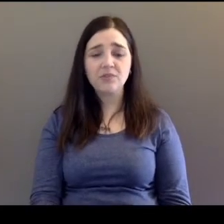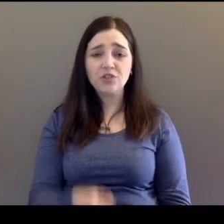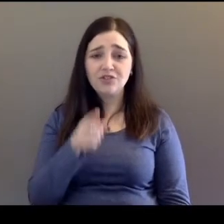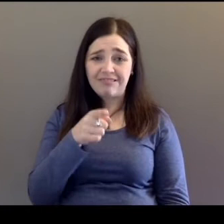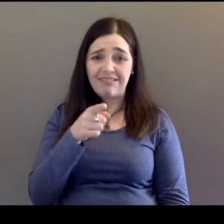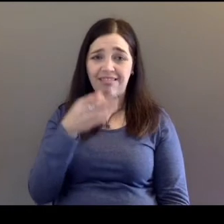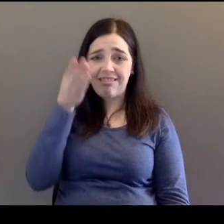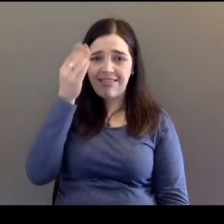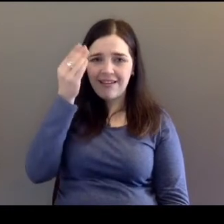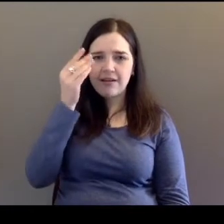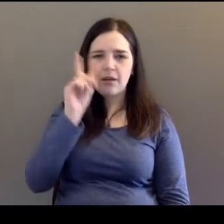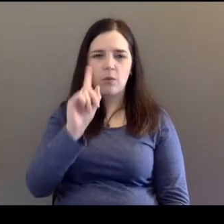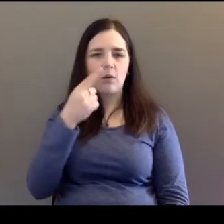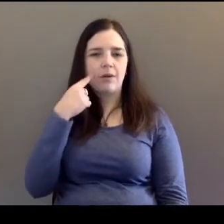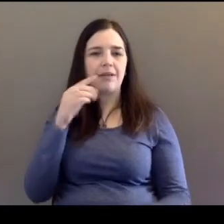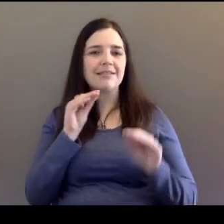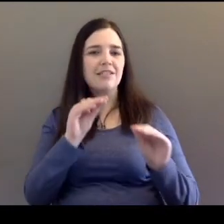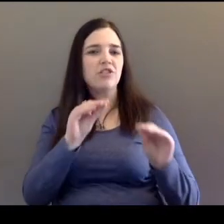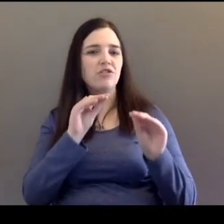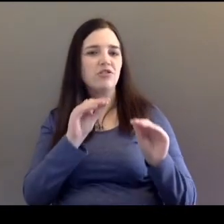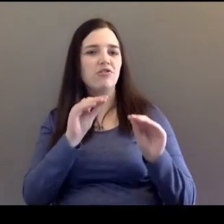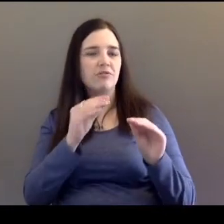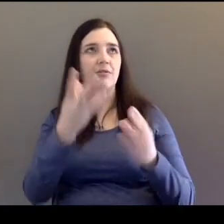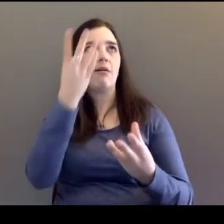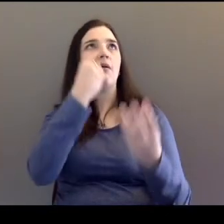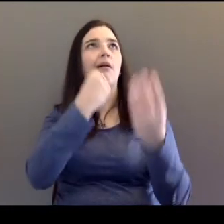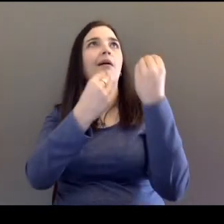learning what he has to teach.